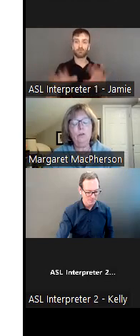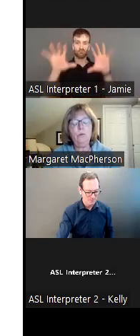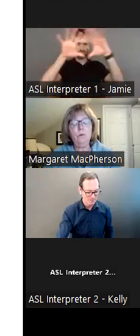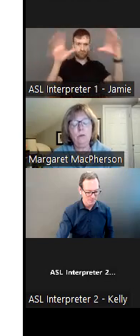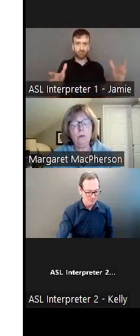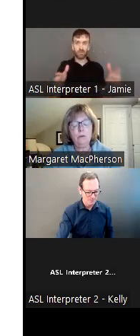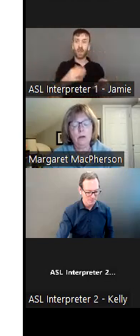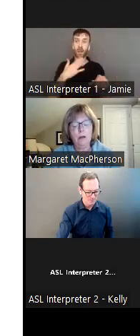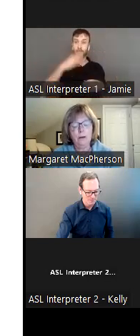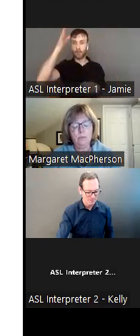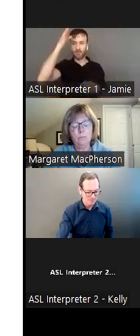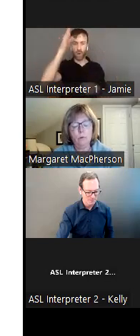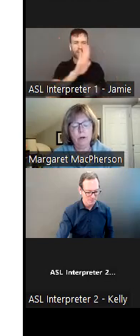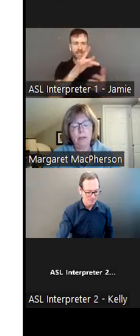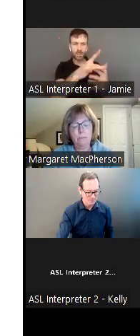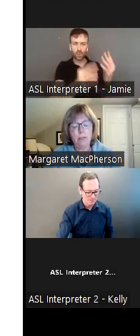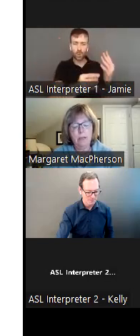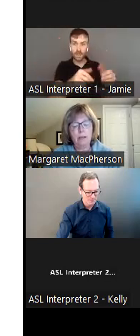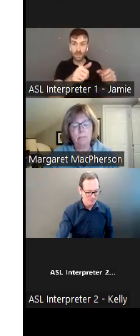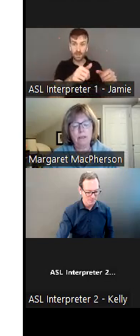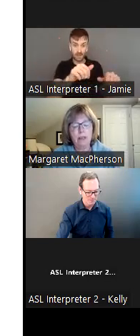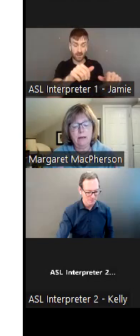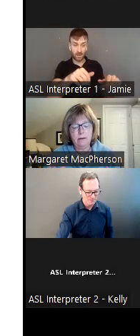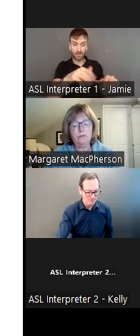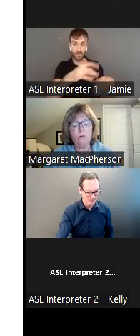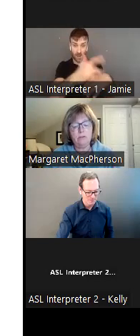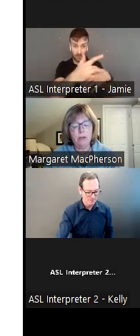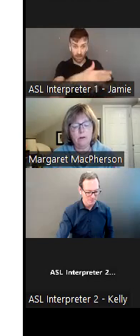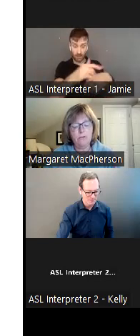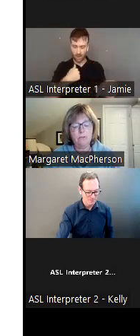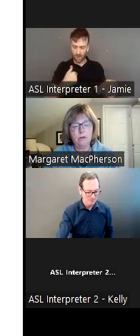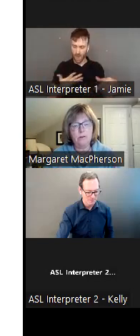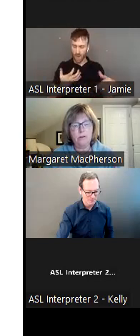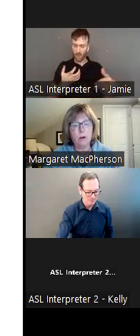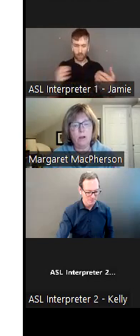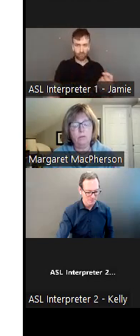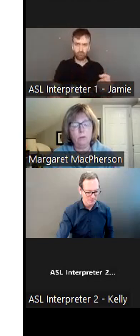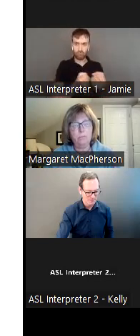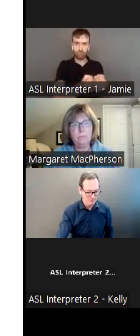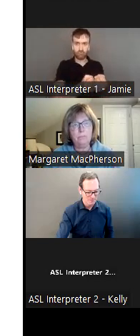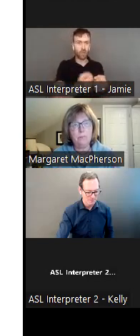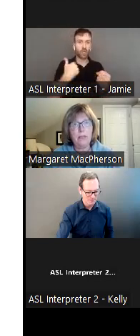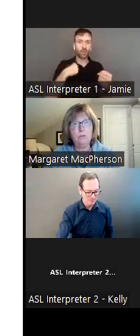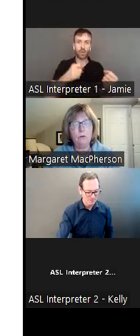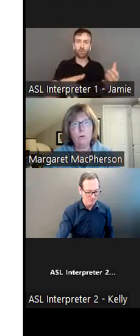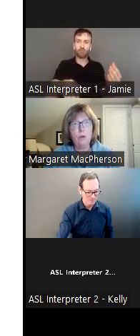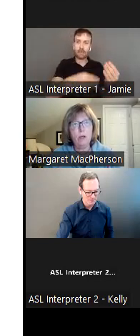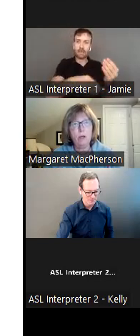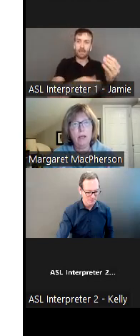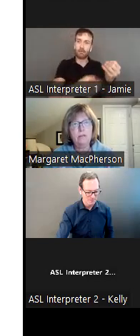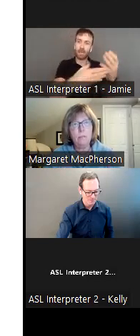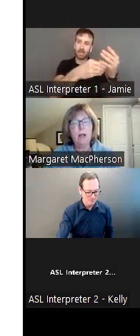wish to support him and make that choice biography as large as possible. And